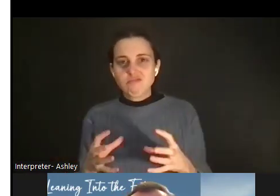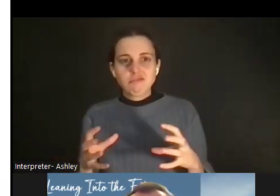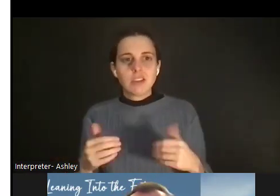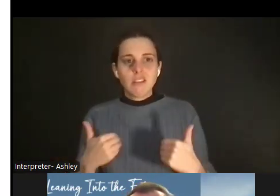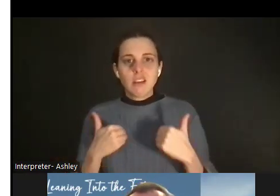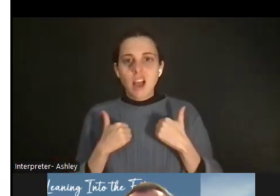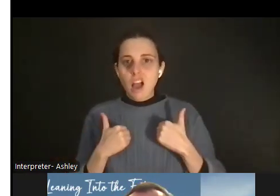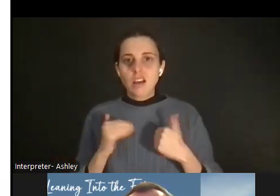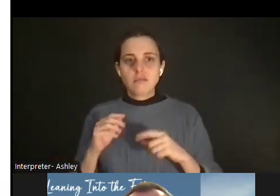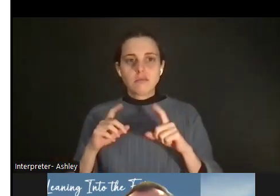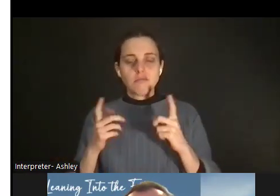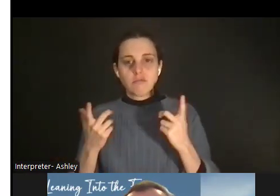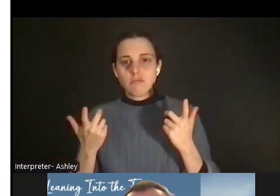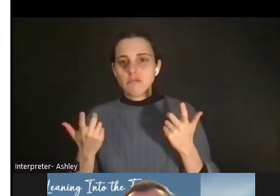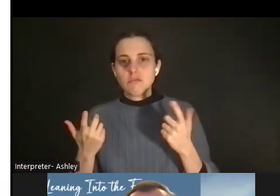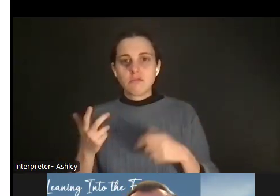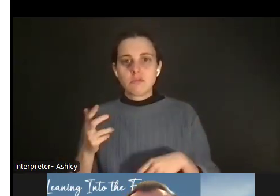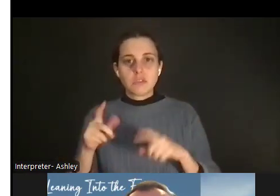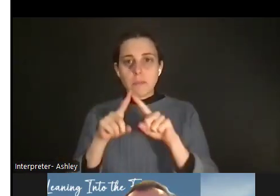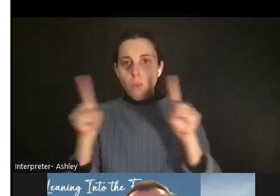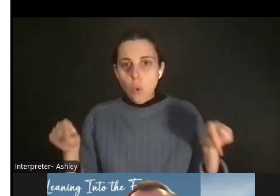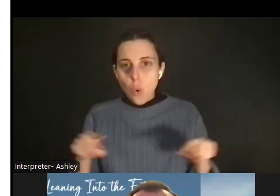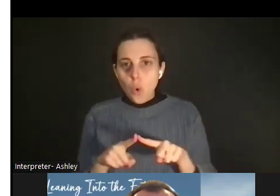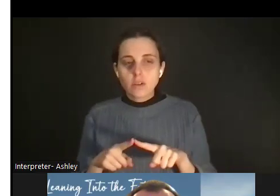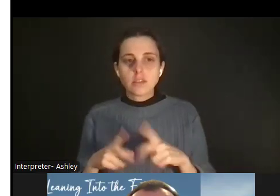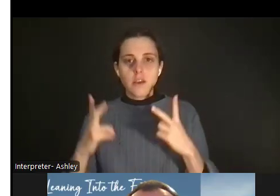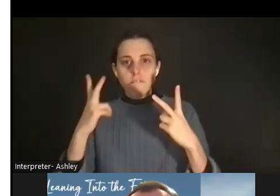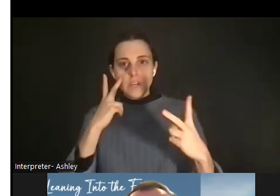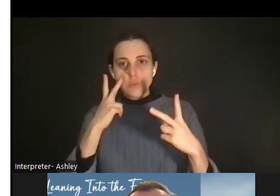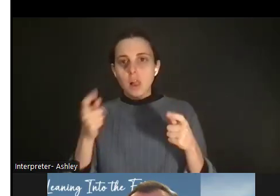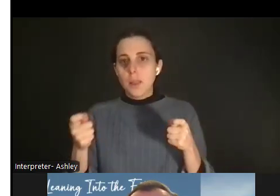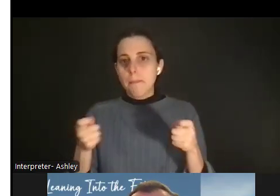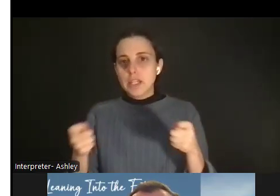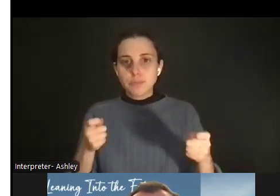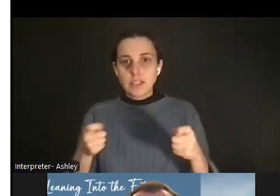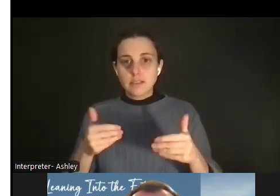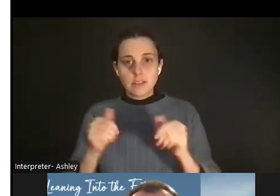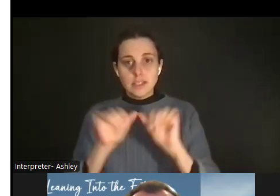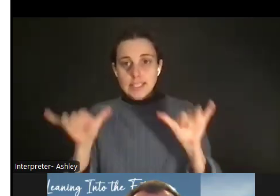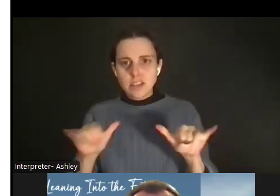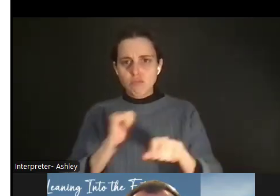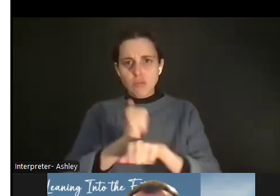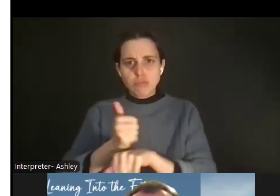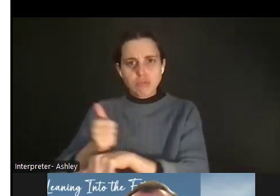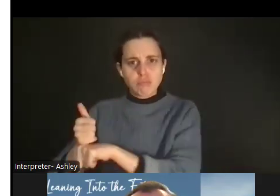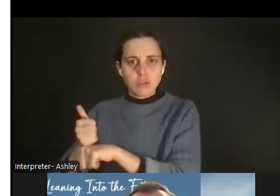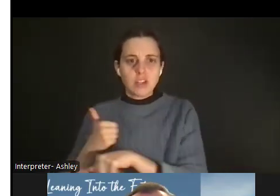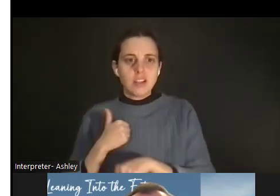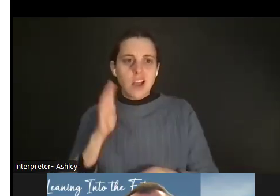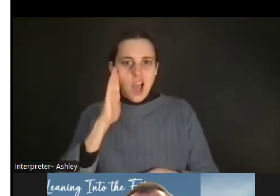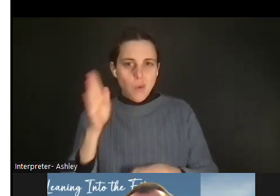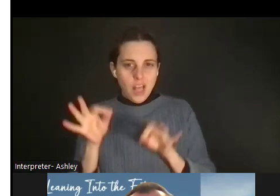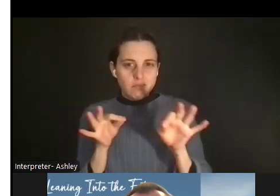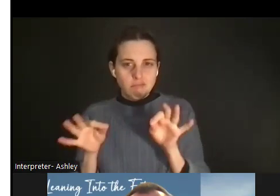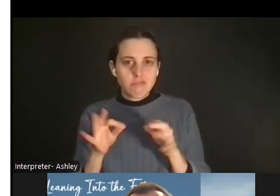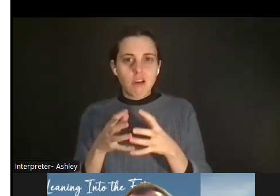our visual management systems, lots of PIs or process improvements. You hear me talk a lot about PIs.